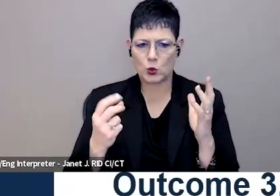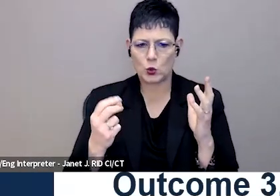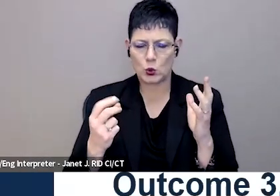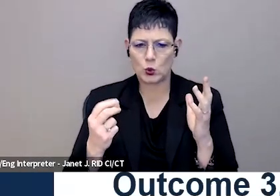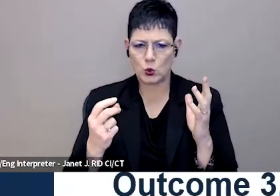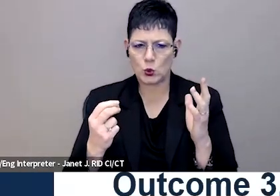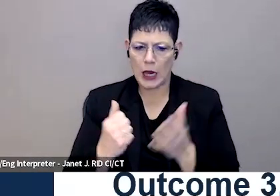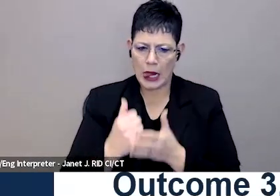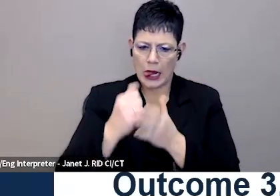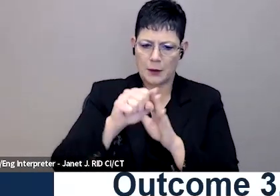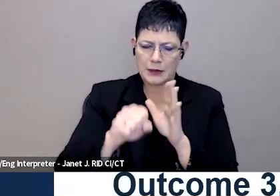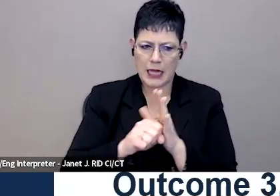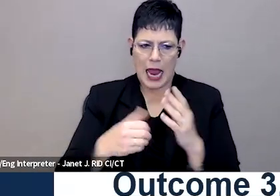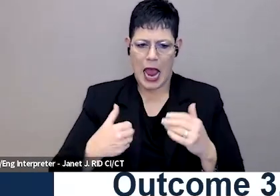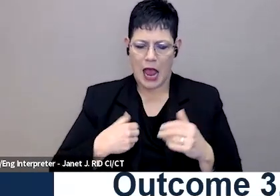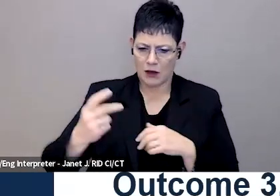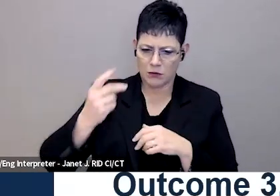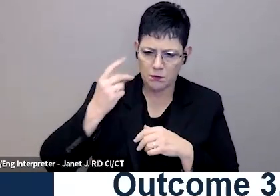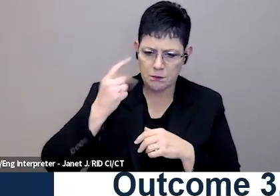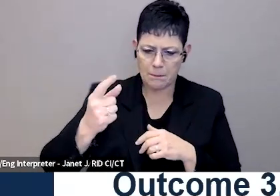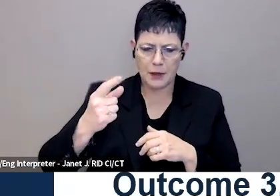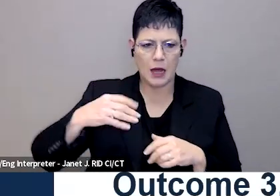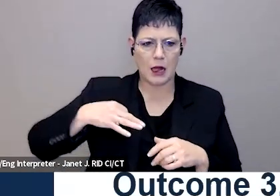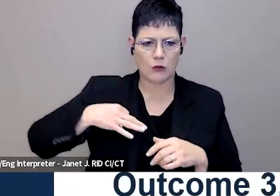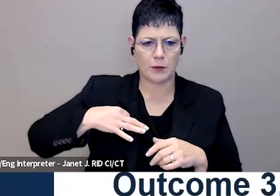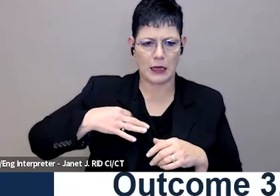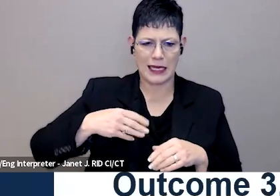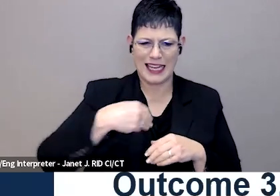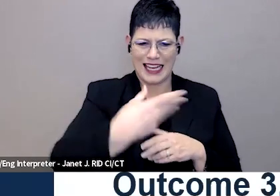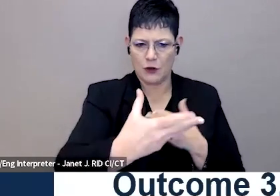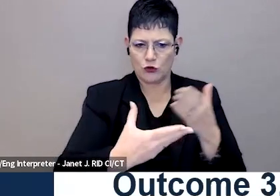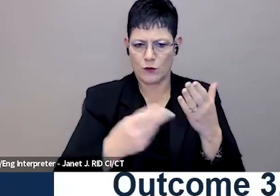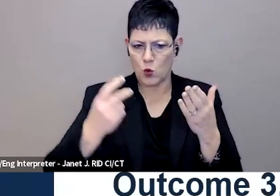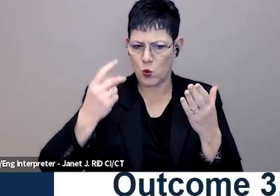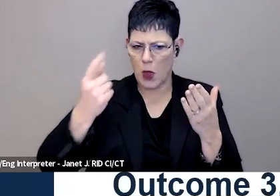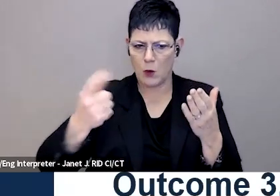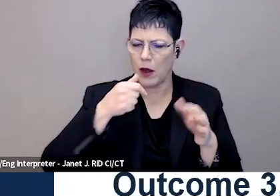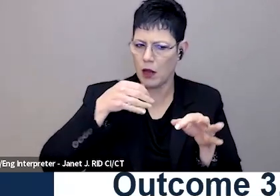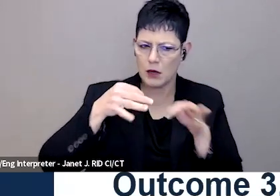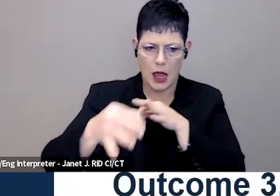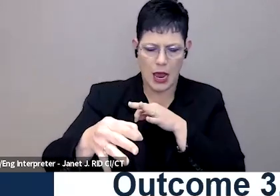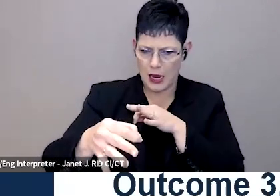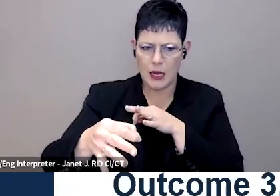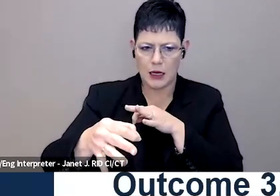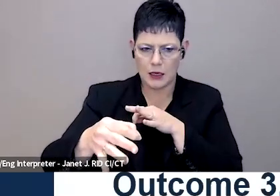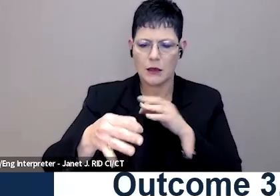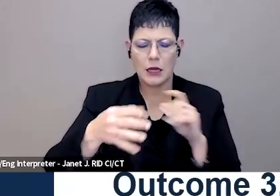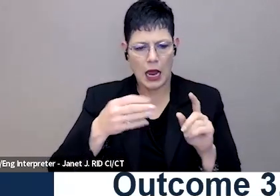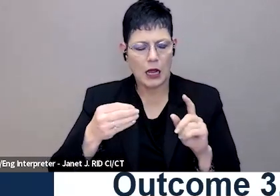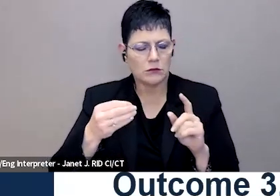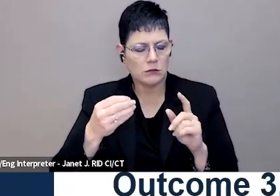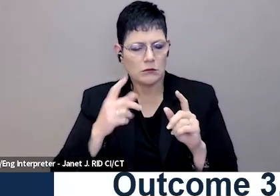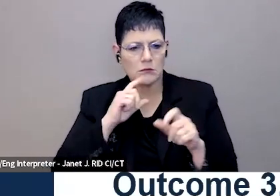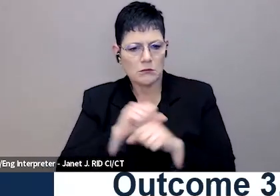states to implement presumptive eligibility for HCBS and appreciate and